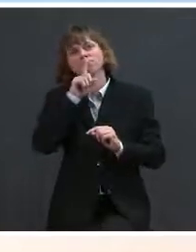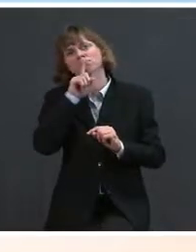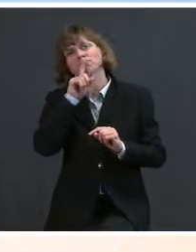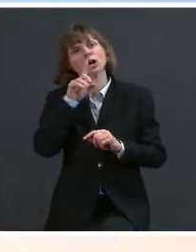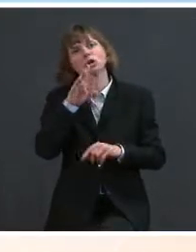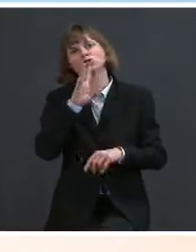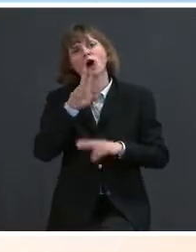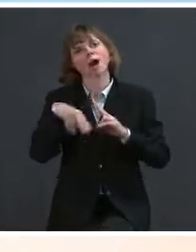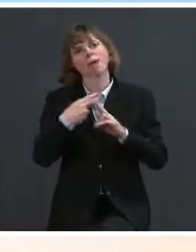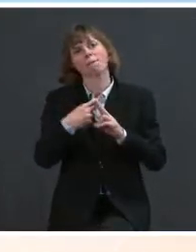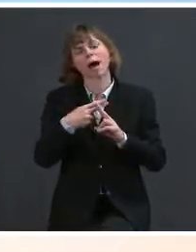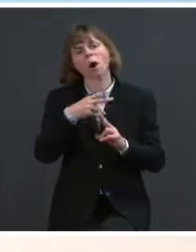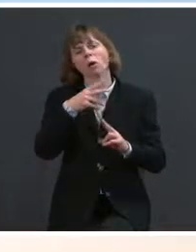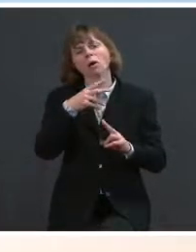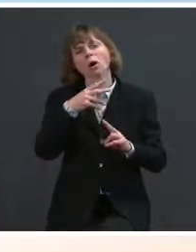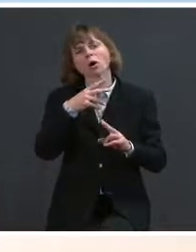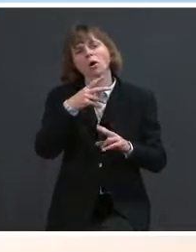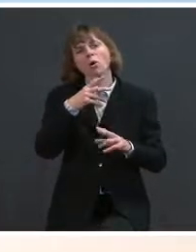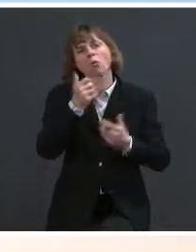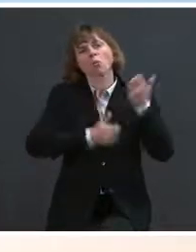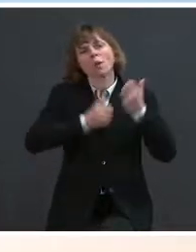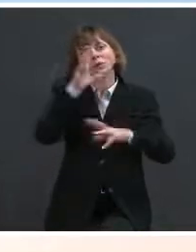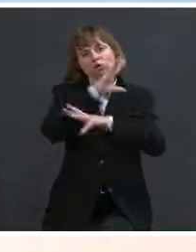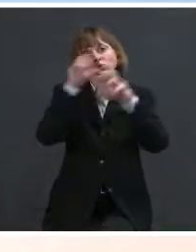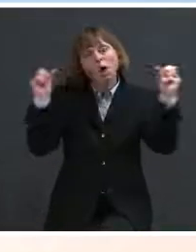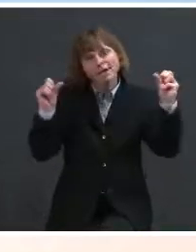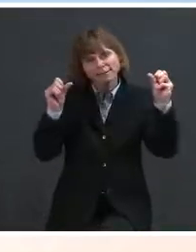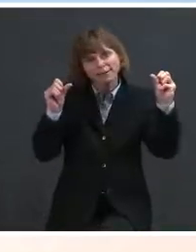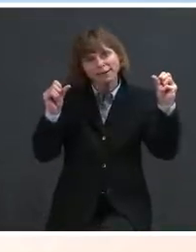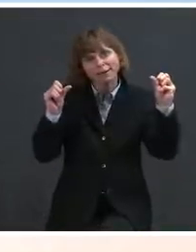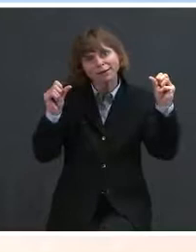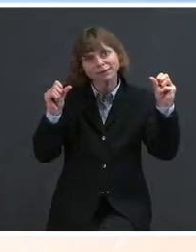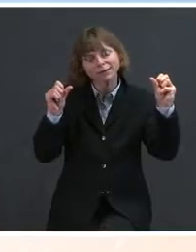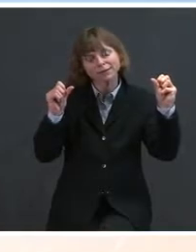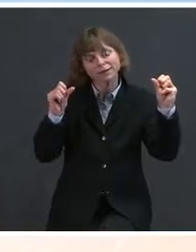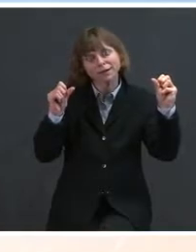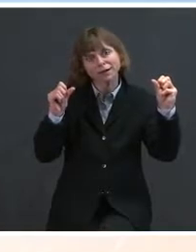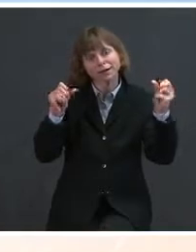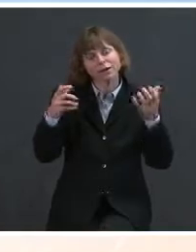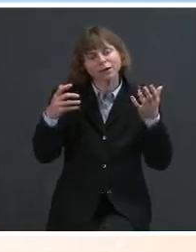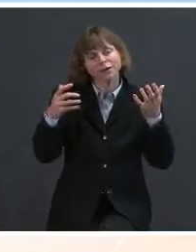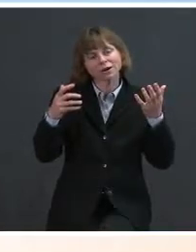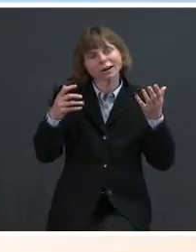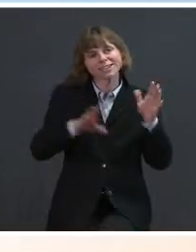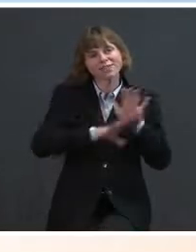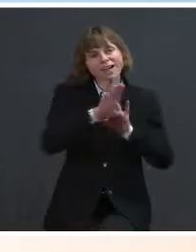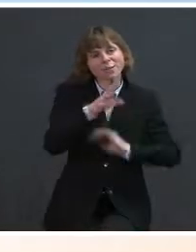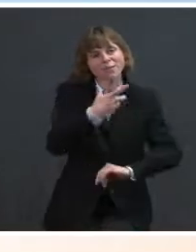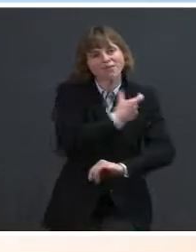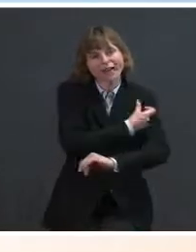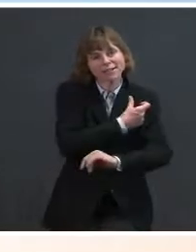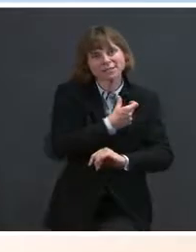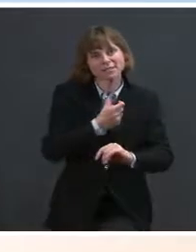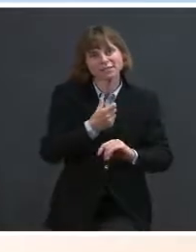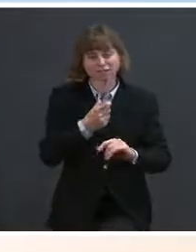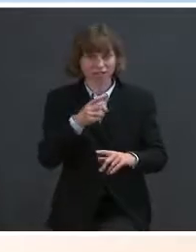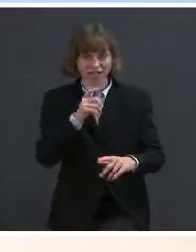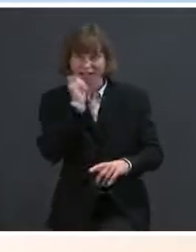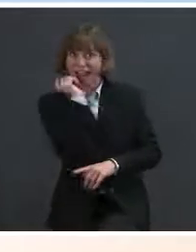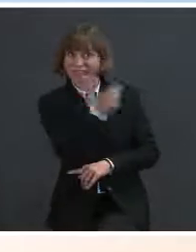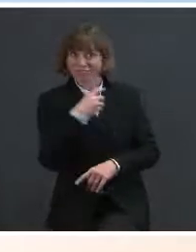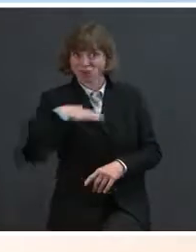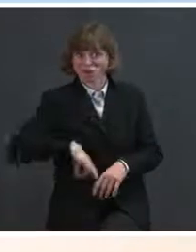vaccines were developed. Does former President Trump not deserve any credit on vaccines? Well, the president